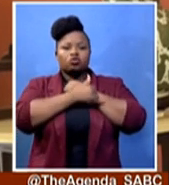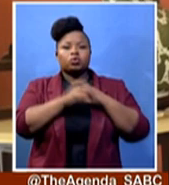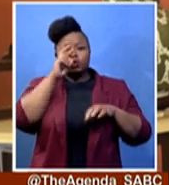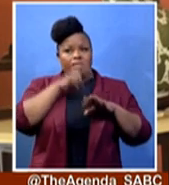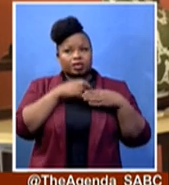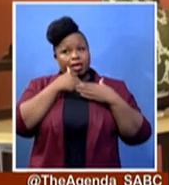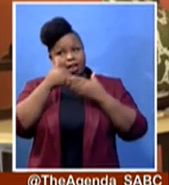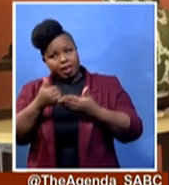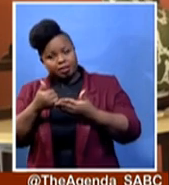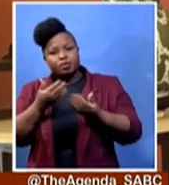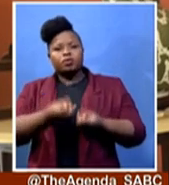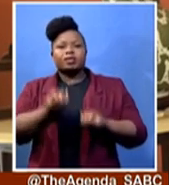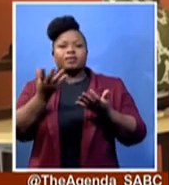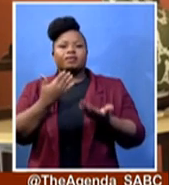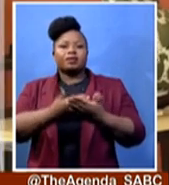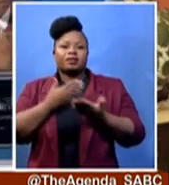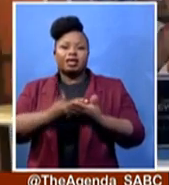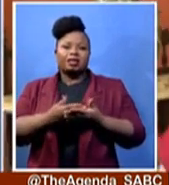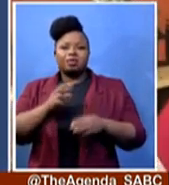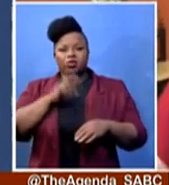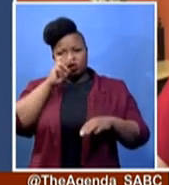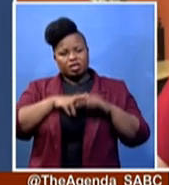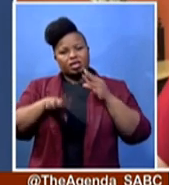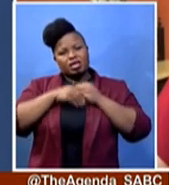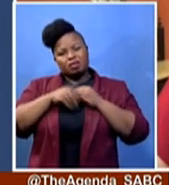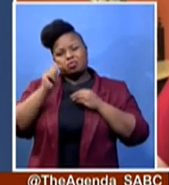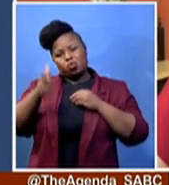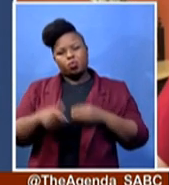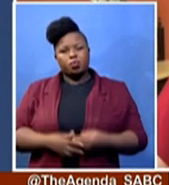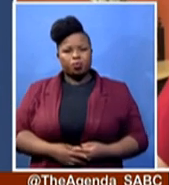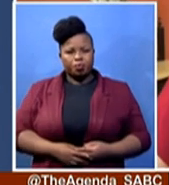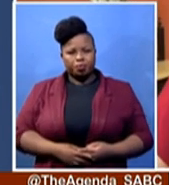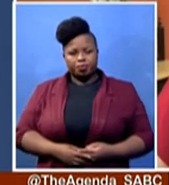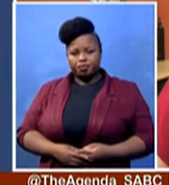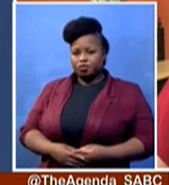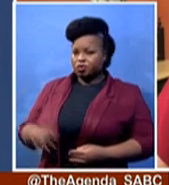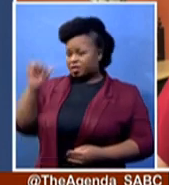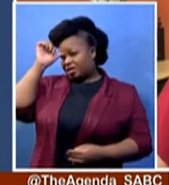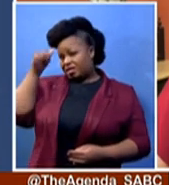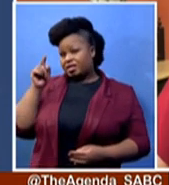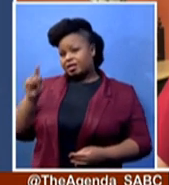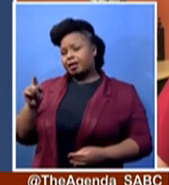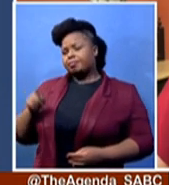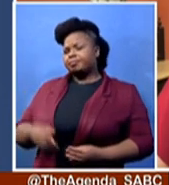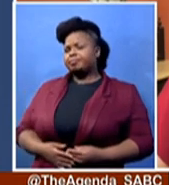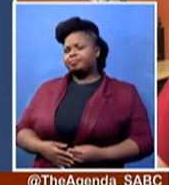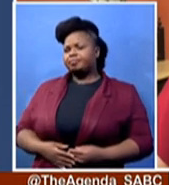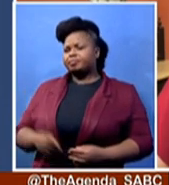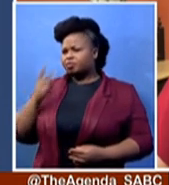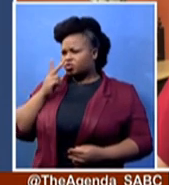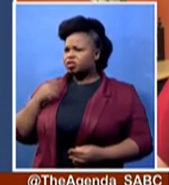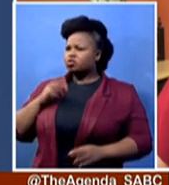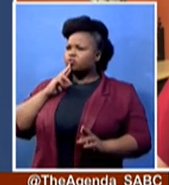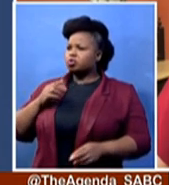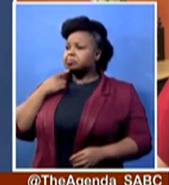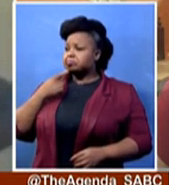without an added cost. India, from reports I've seen, was reporting that they were pretty much in control of the virus a couple